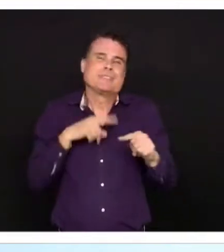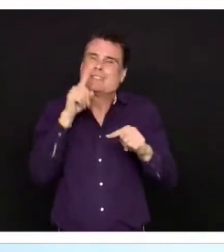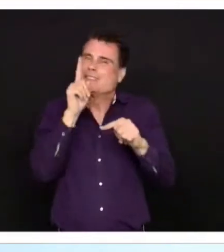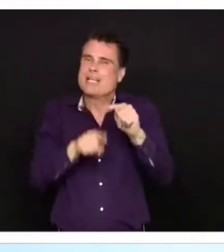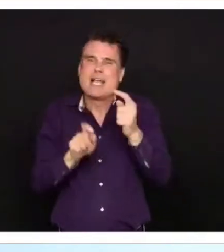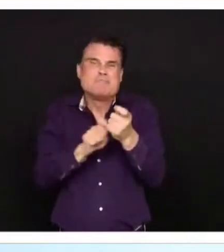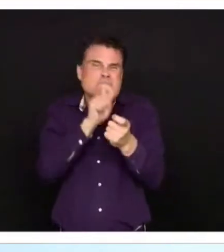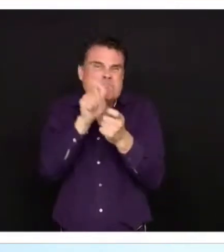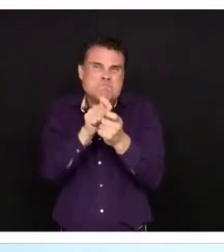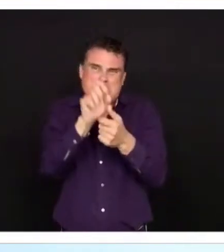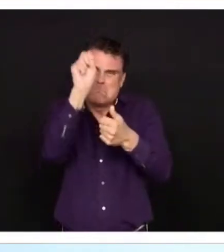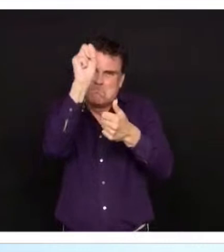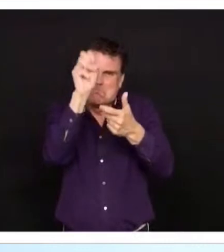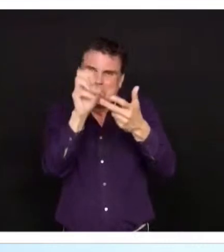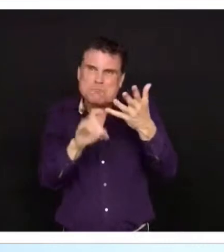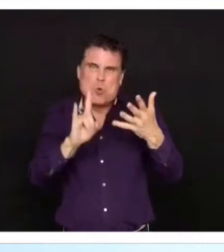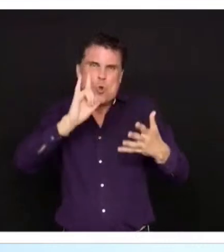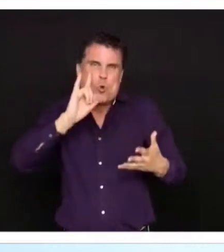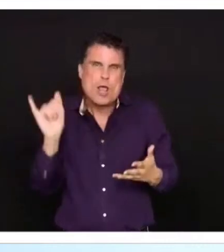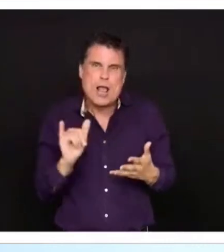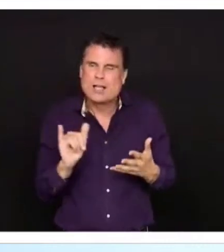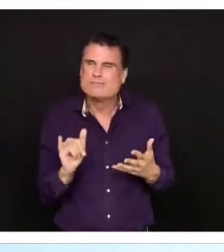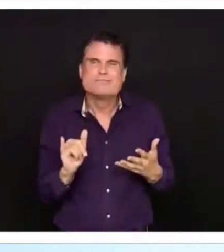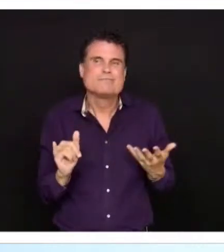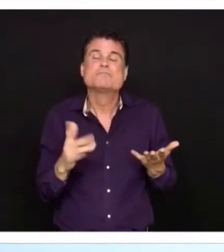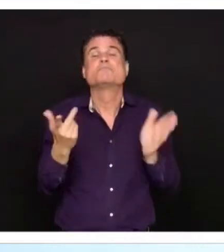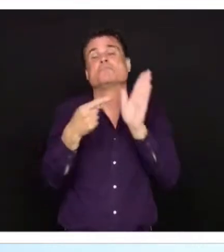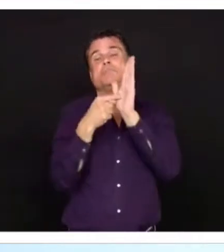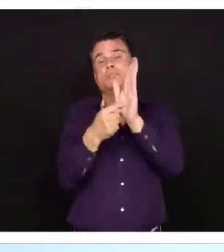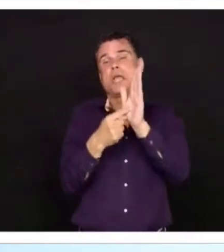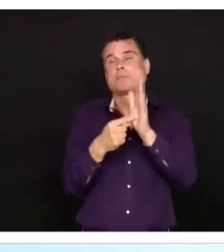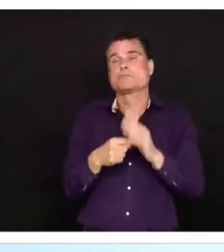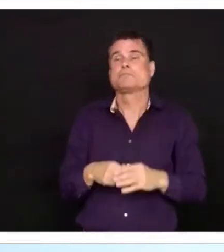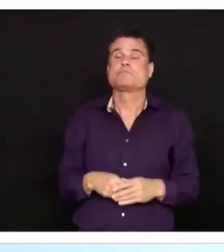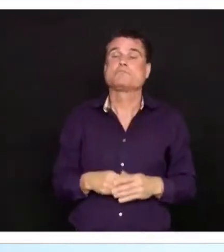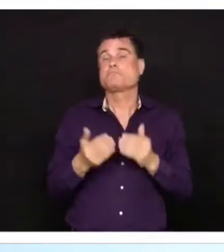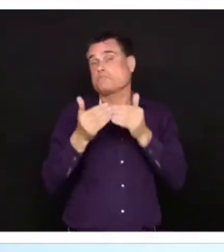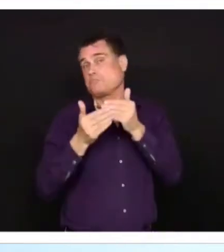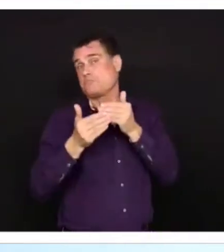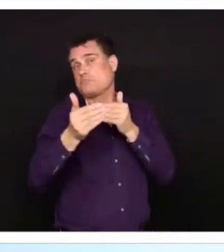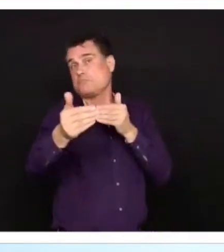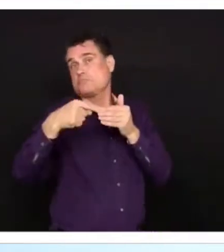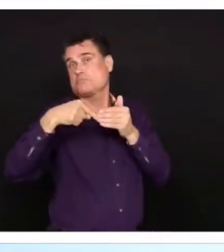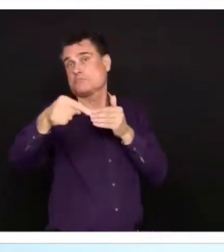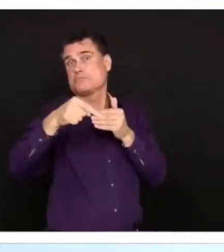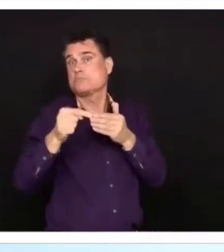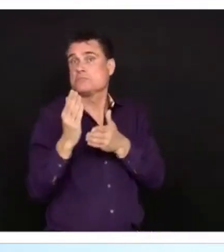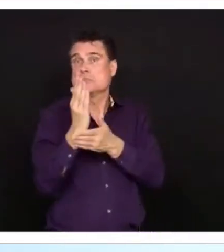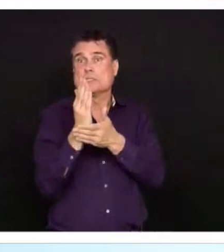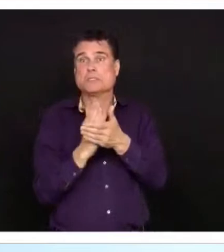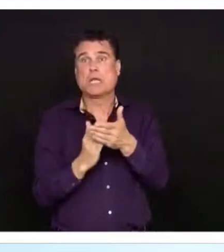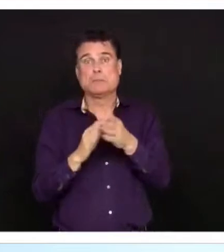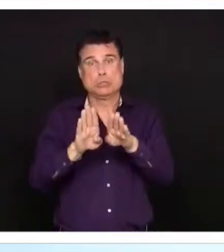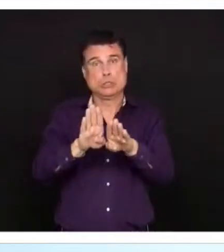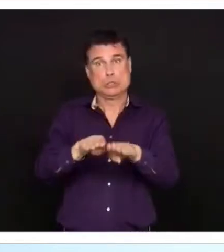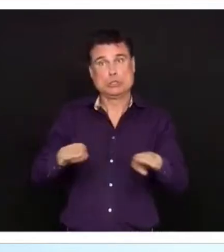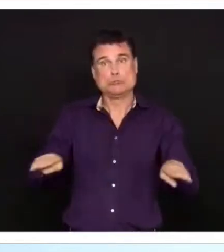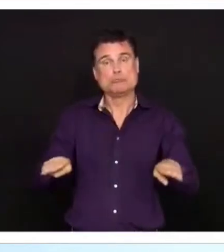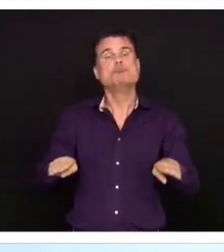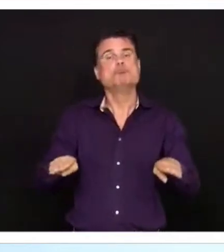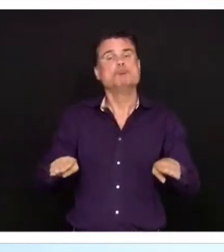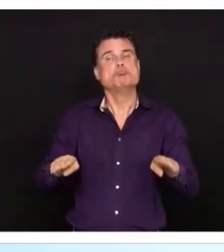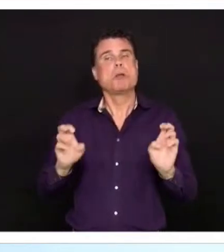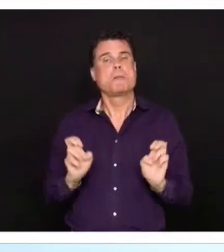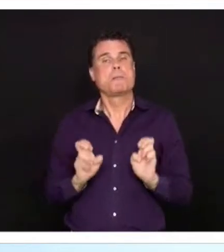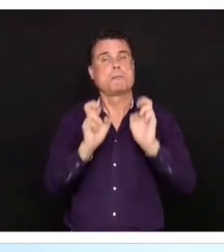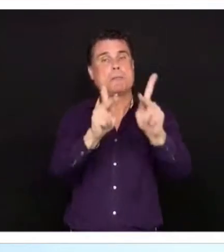to allow for increased healthcare workers to be able to increase our activities in the health sector. So